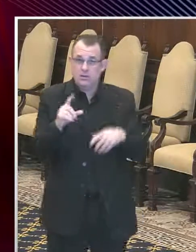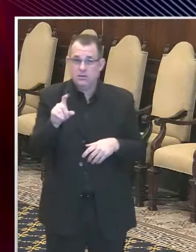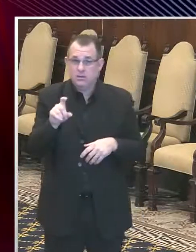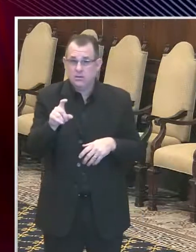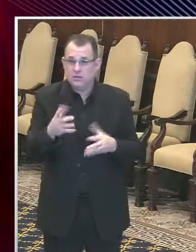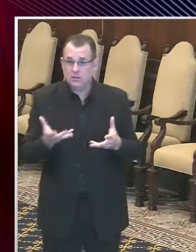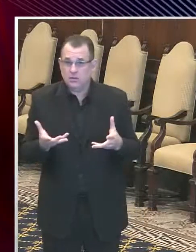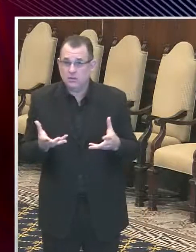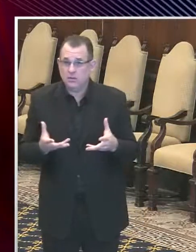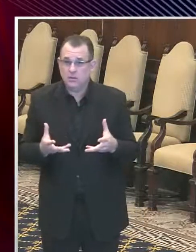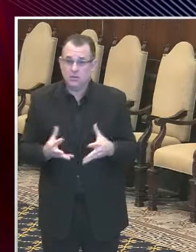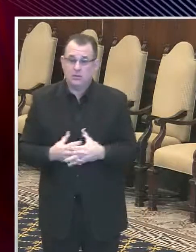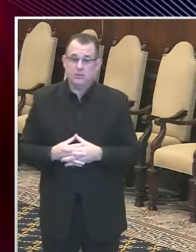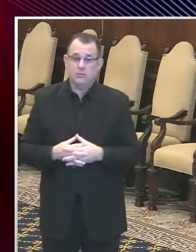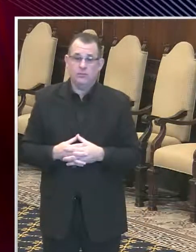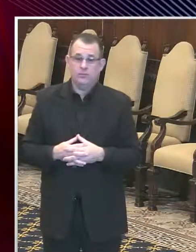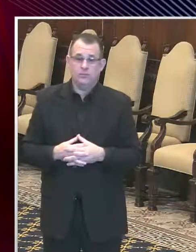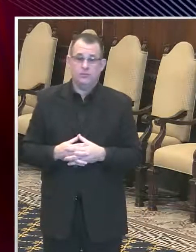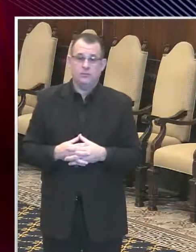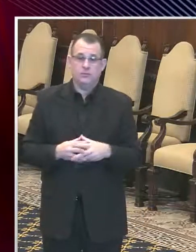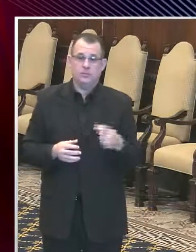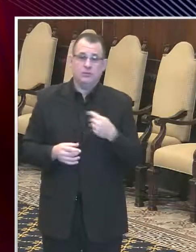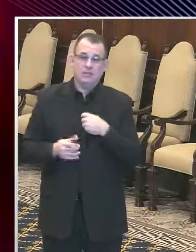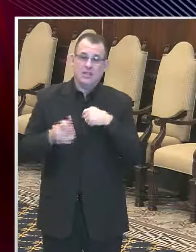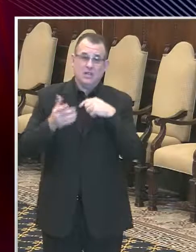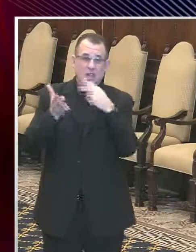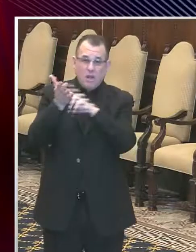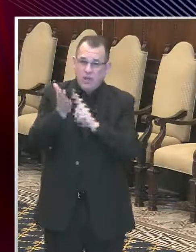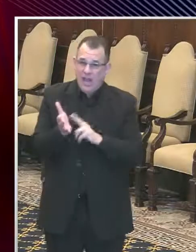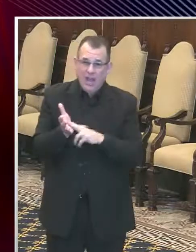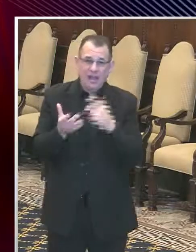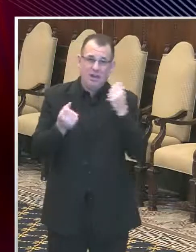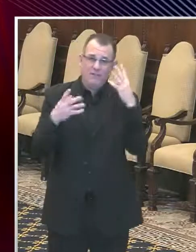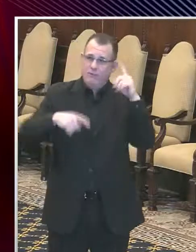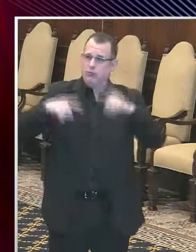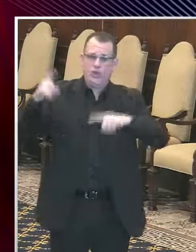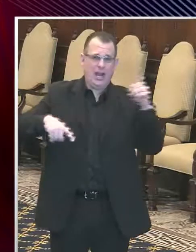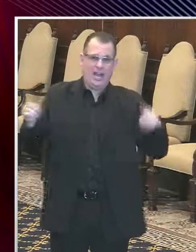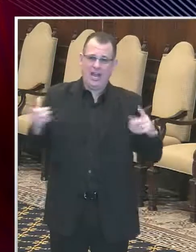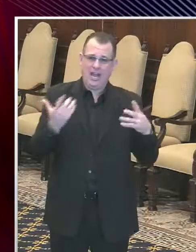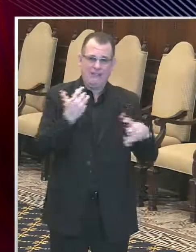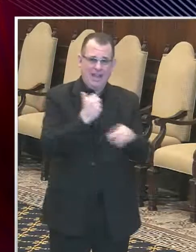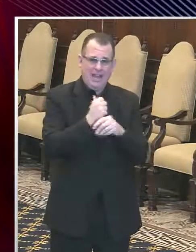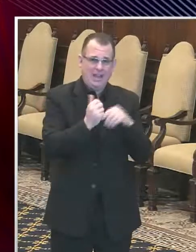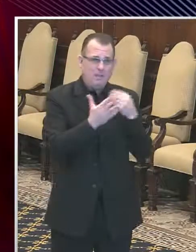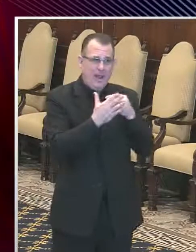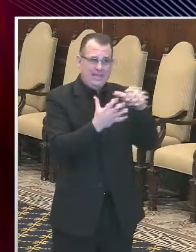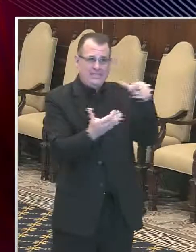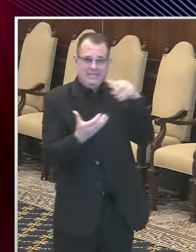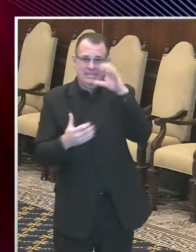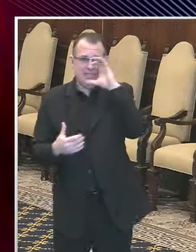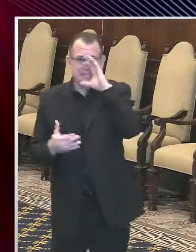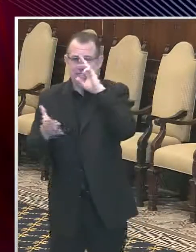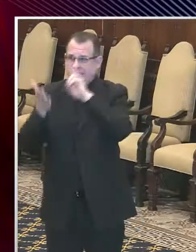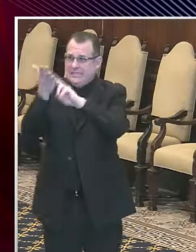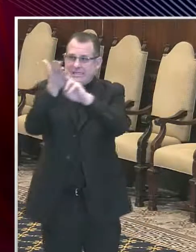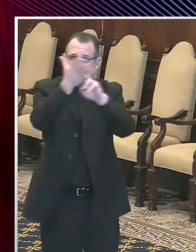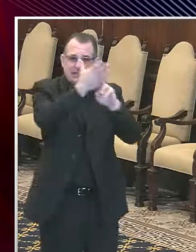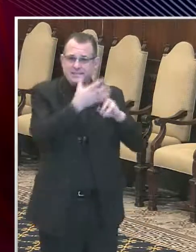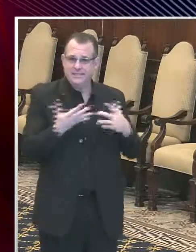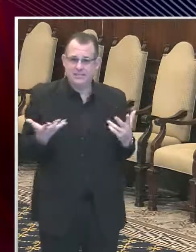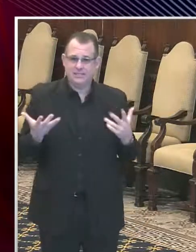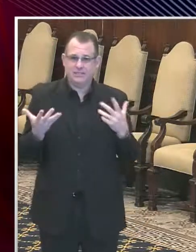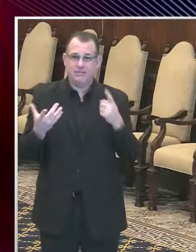We are applying for all sorts of additional funding. I'll have to look at that funding stream specifically. On social distancing, we